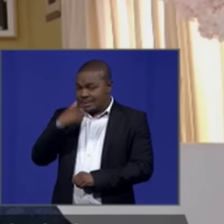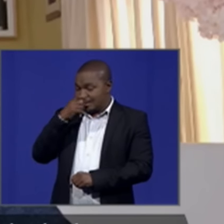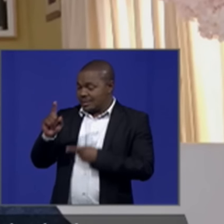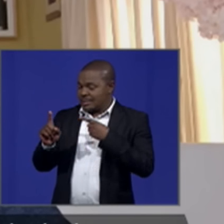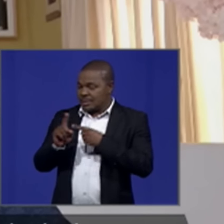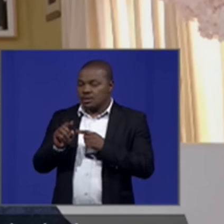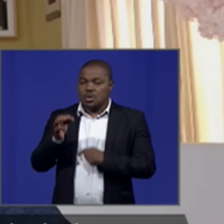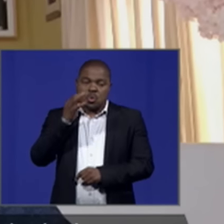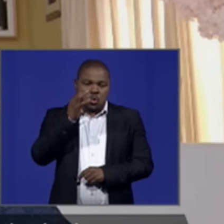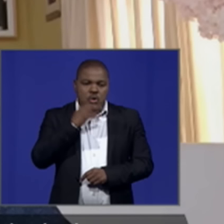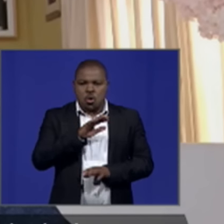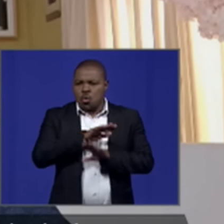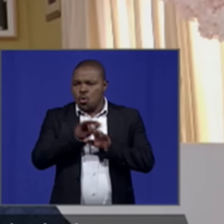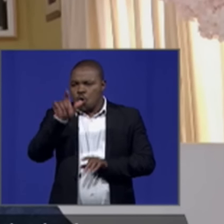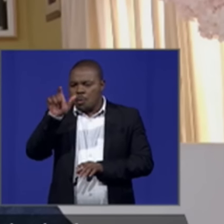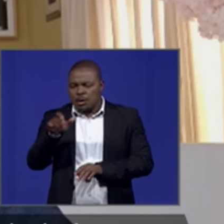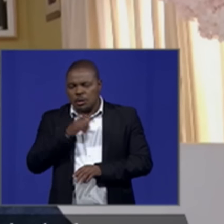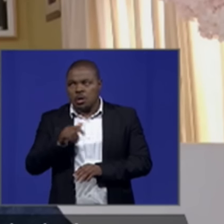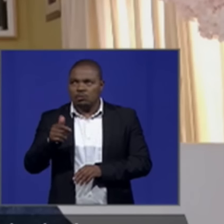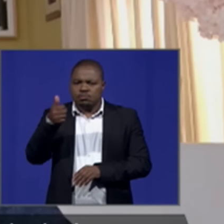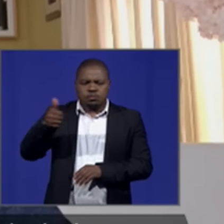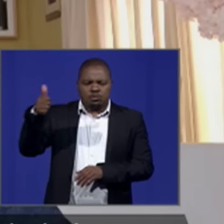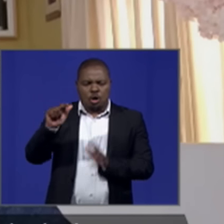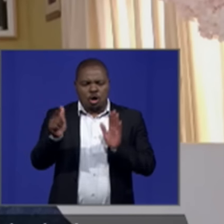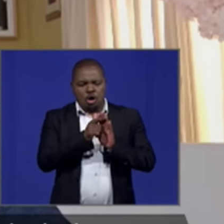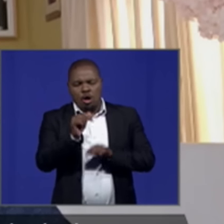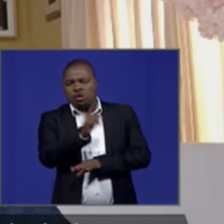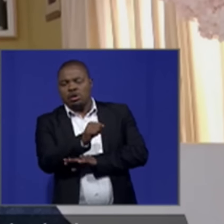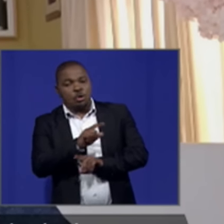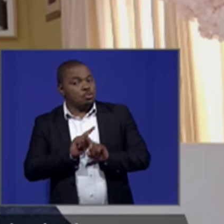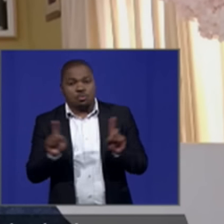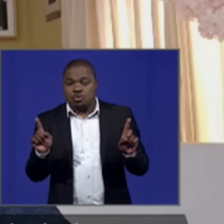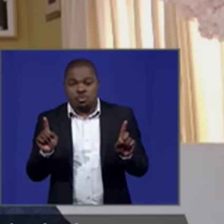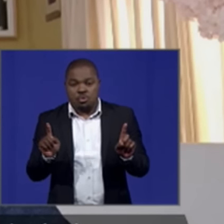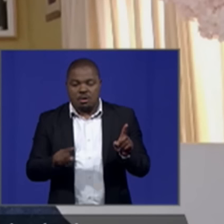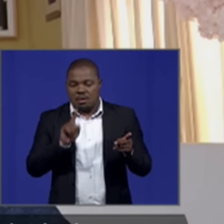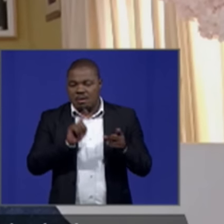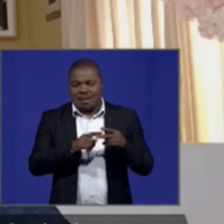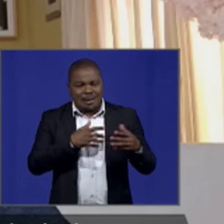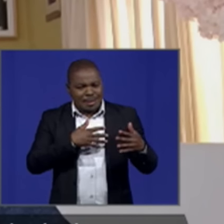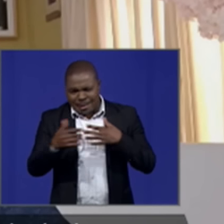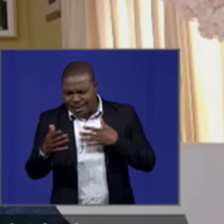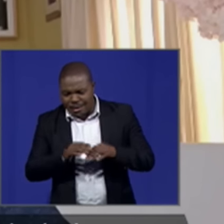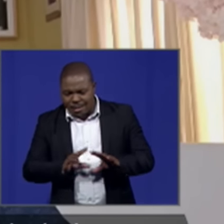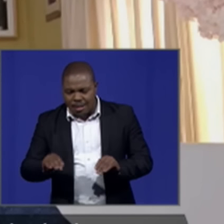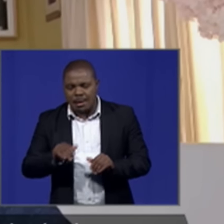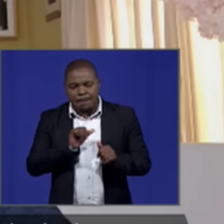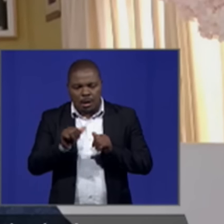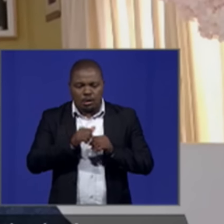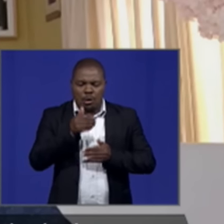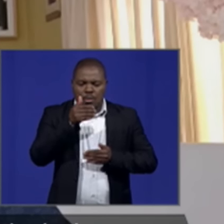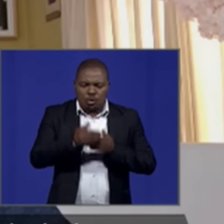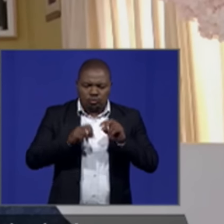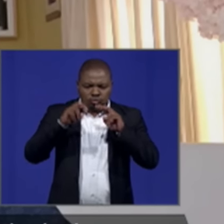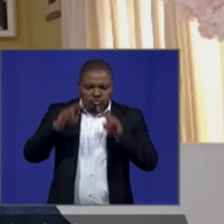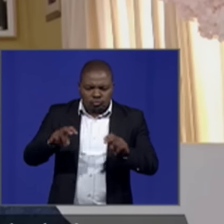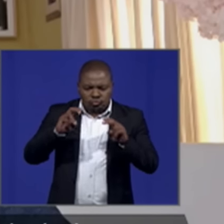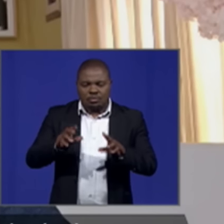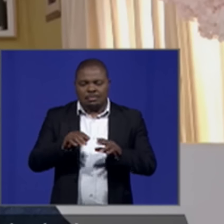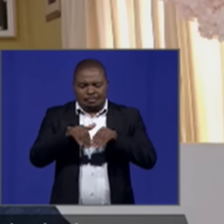no person is above the law and that any allegation should be subjected to due process without